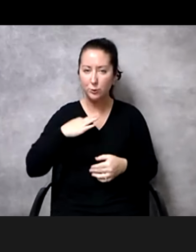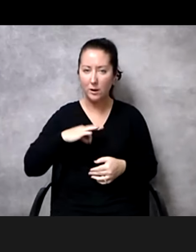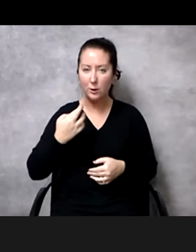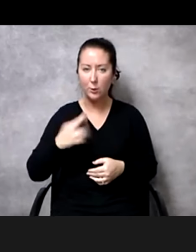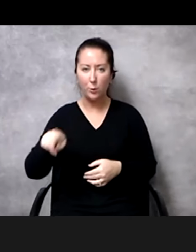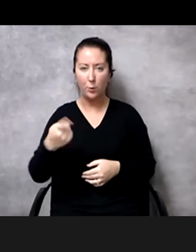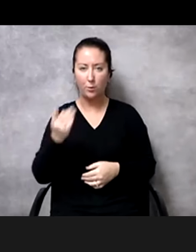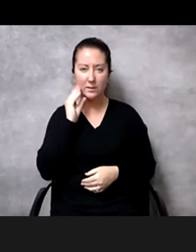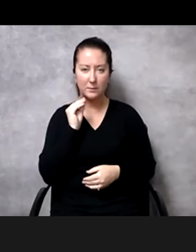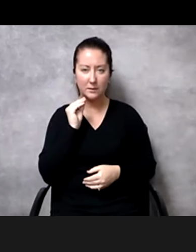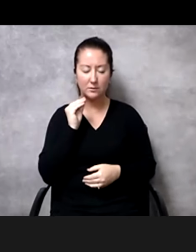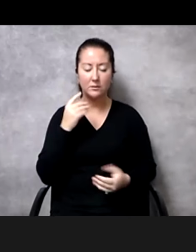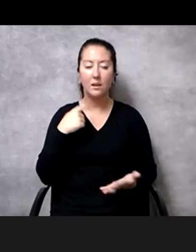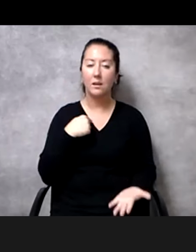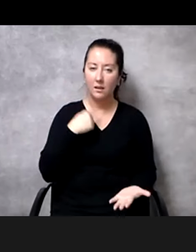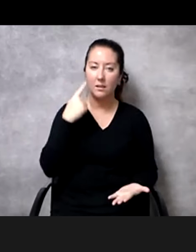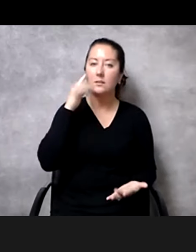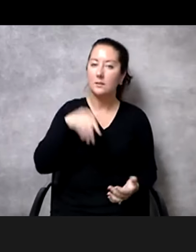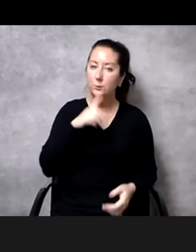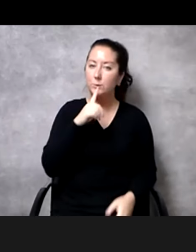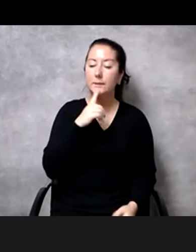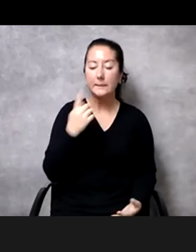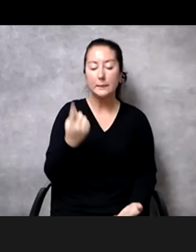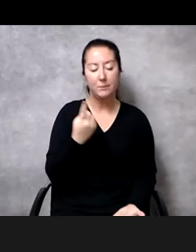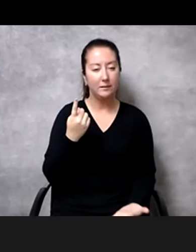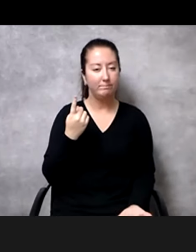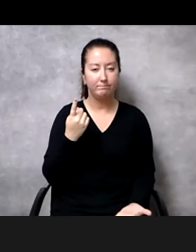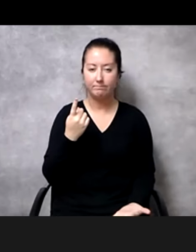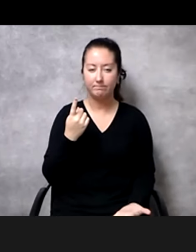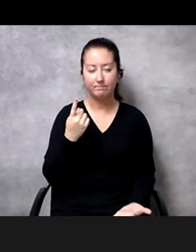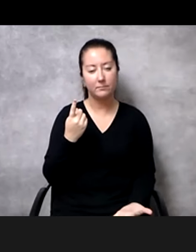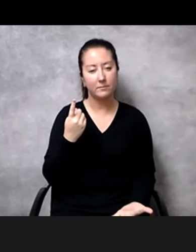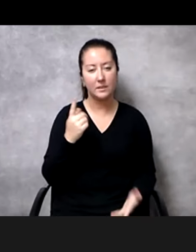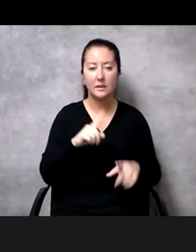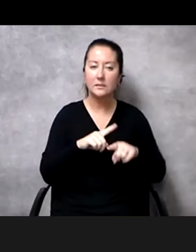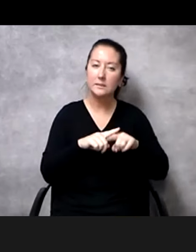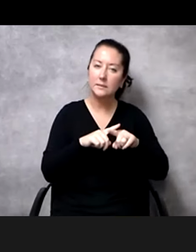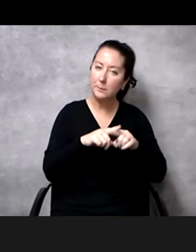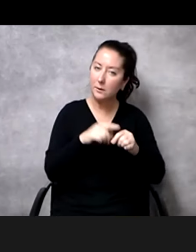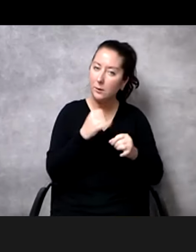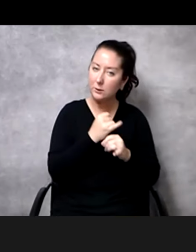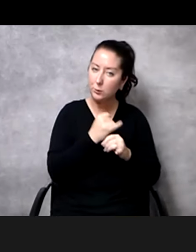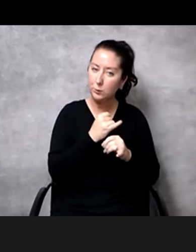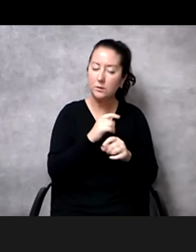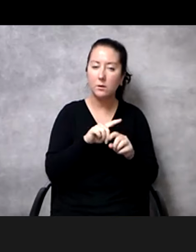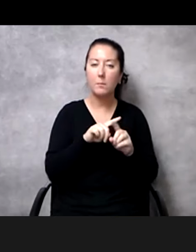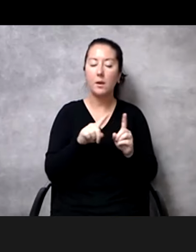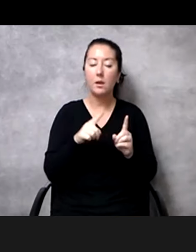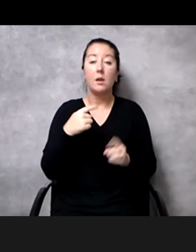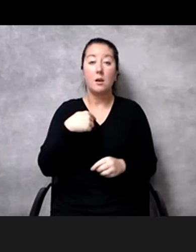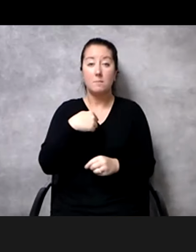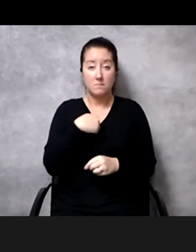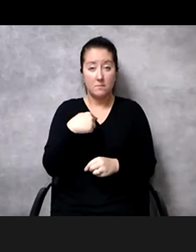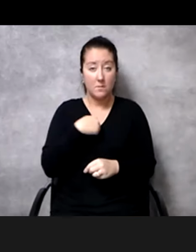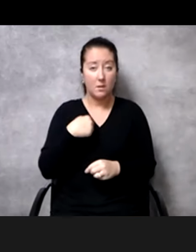experience? And I think that this is something that is depending on your institution. But what I do is